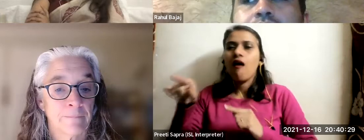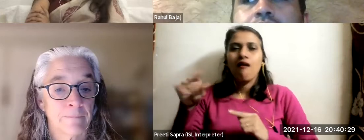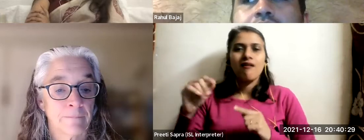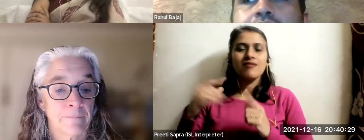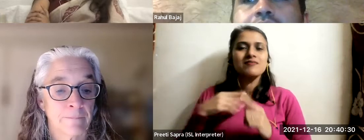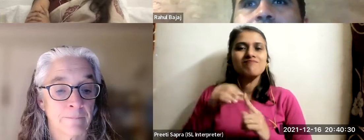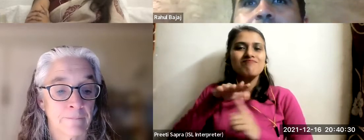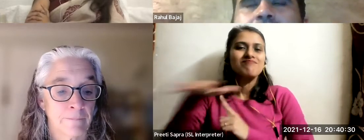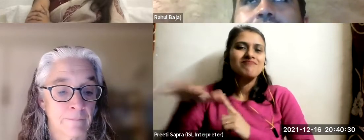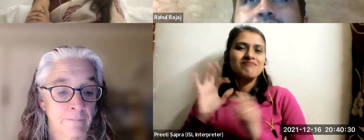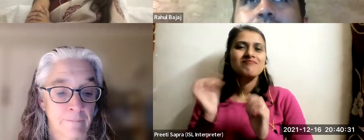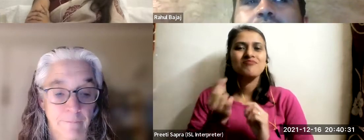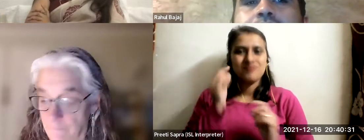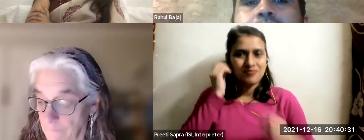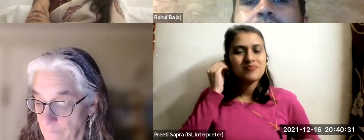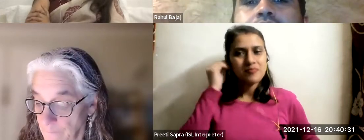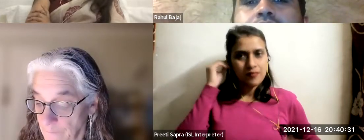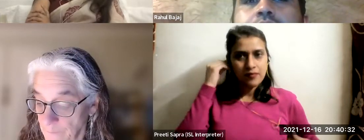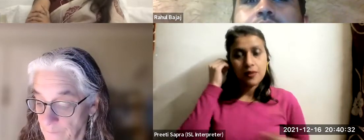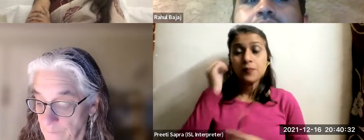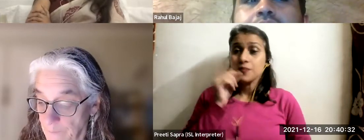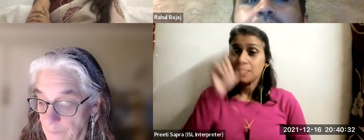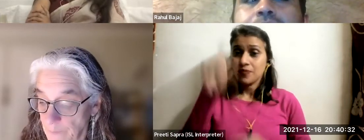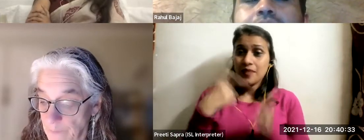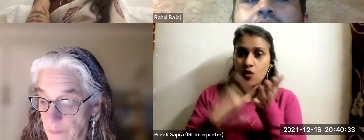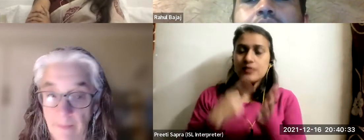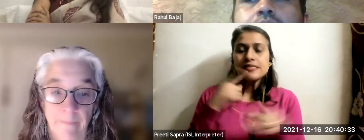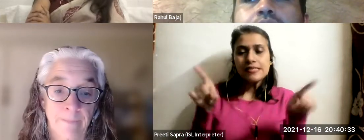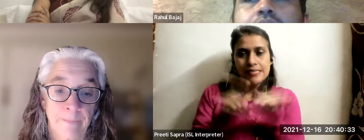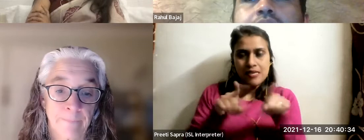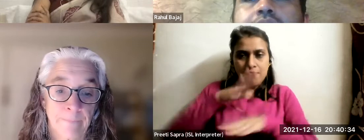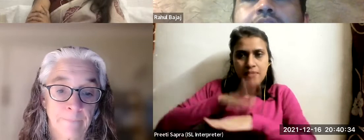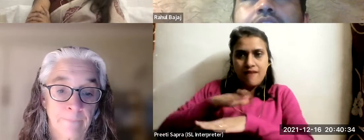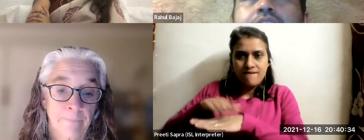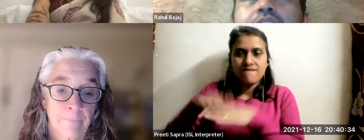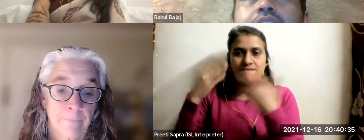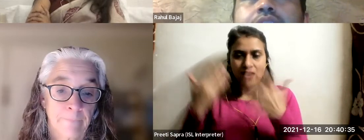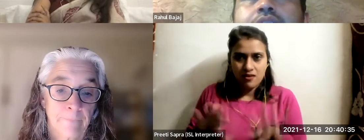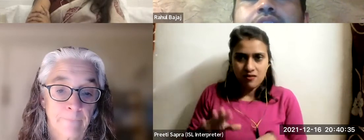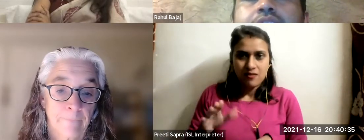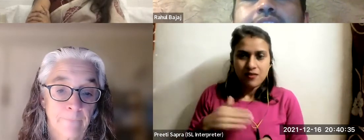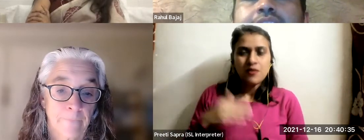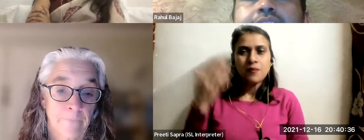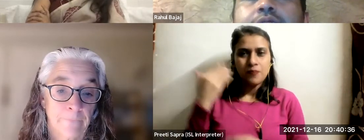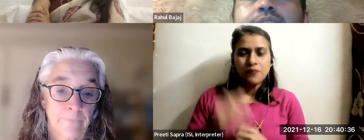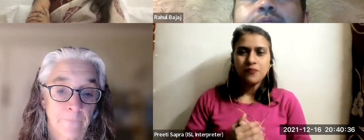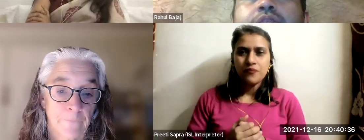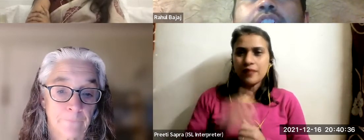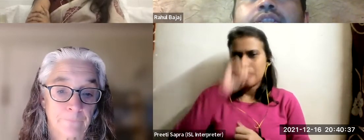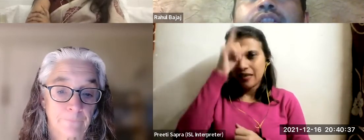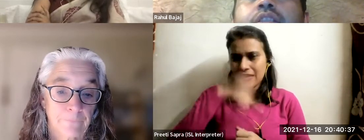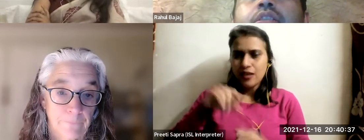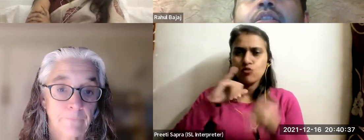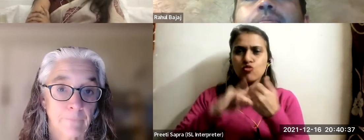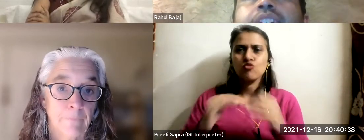Right, right. I mean, I had a similar experience, you know, when I was clerking for a judge at the in India at the Supreme